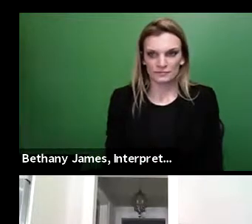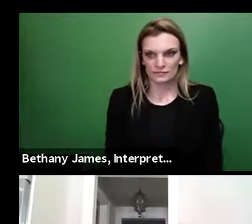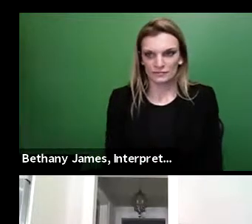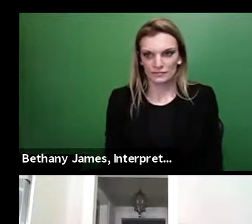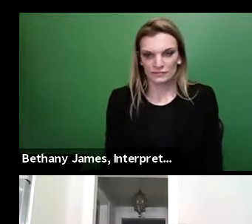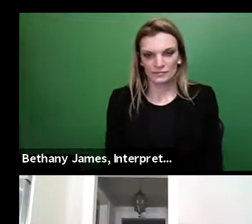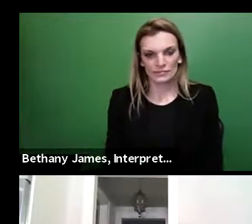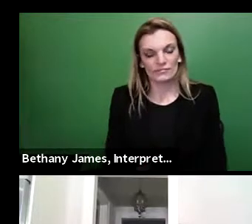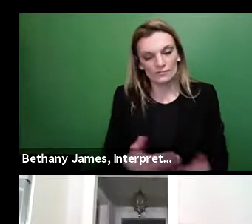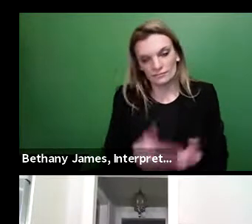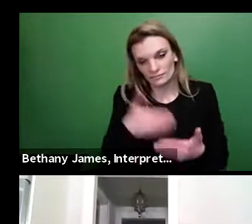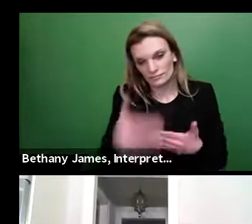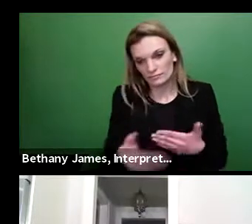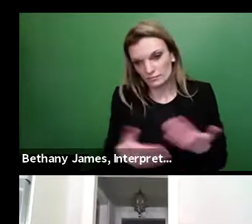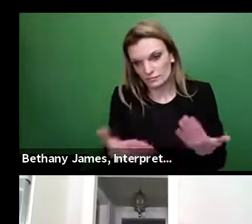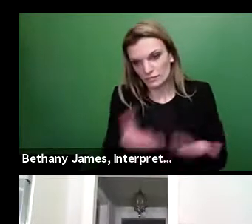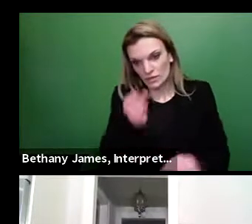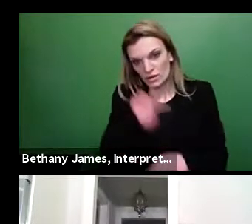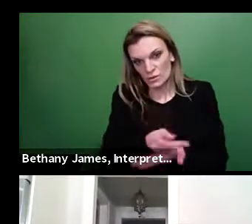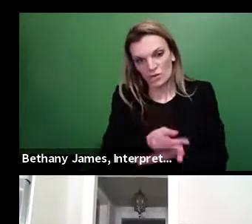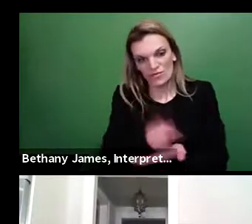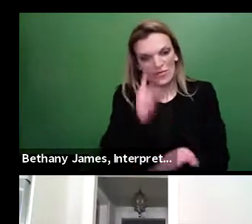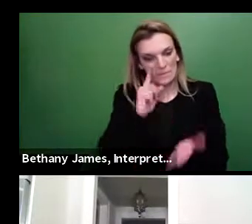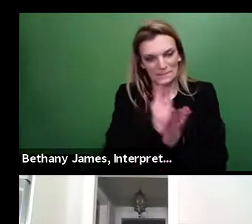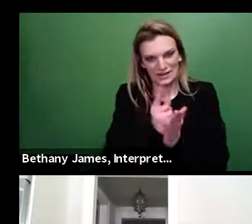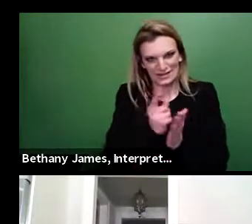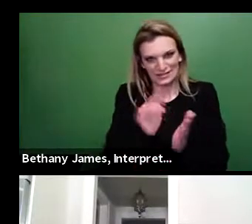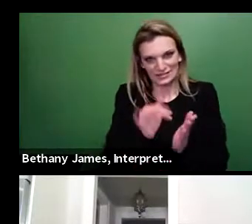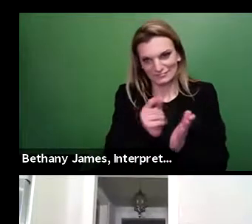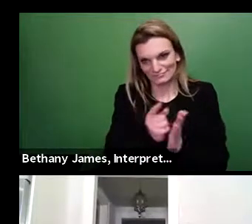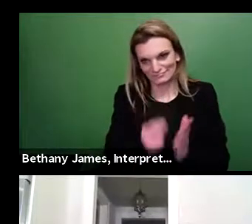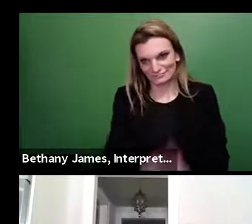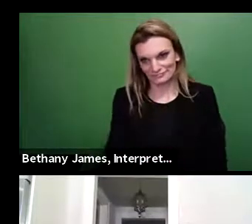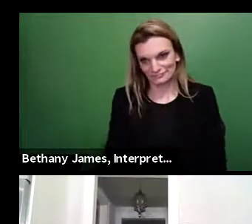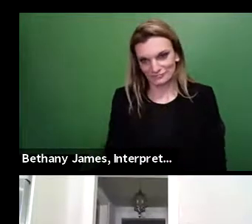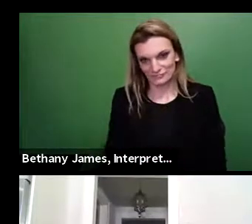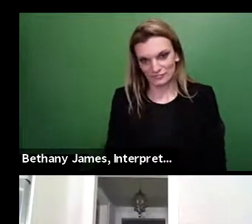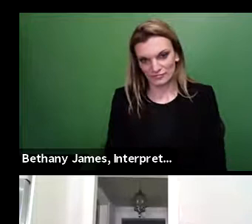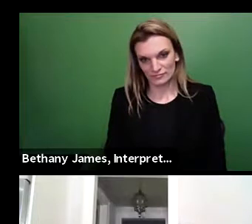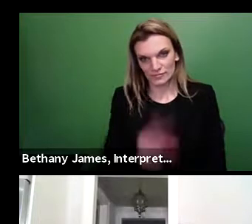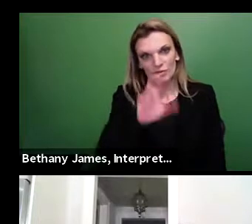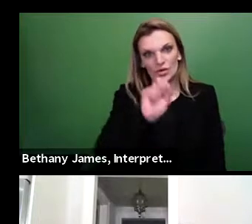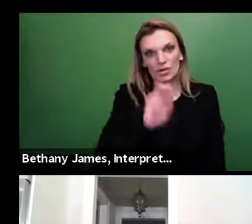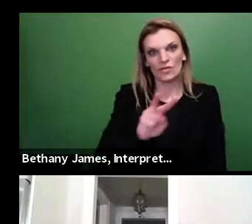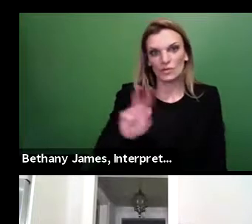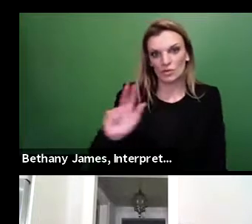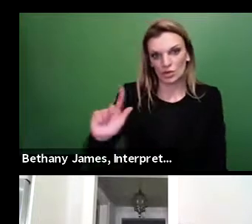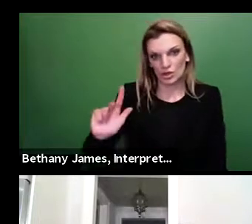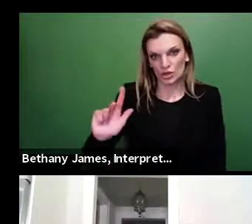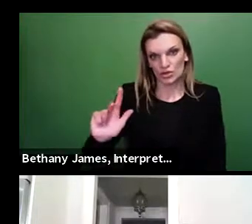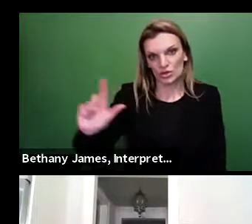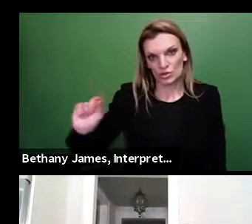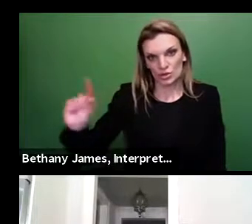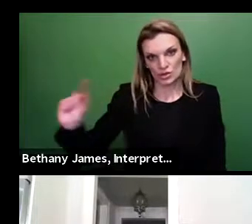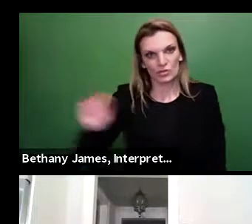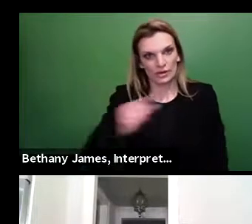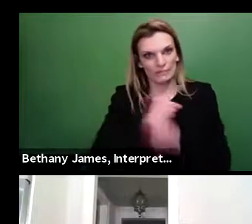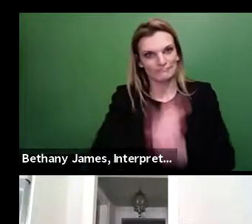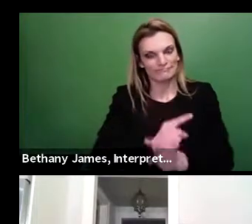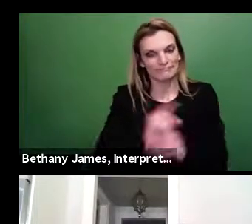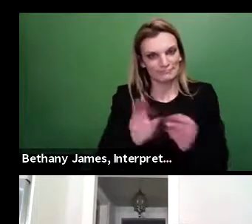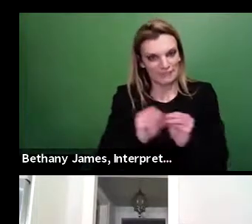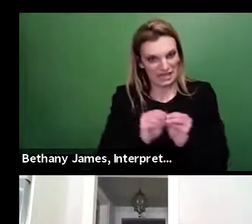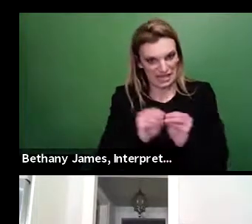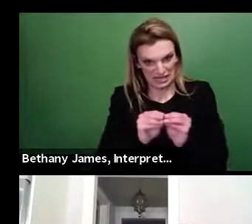The next item is the approval of the minutes on the November 23rd, 2020 regular meeting. May I